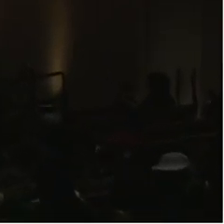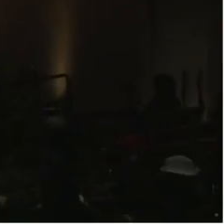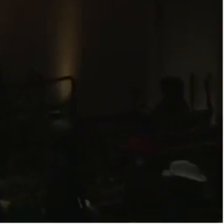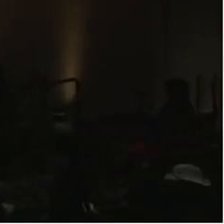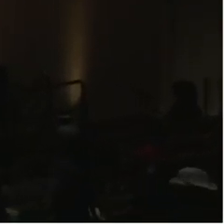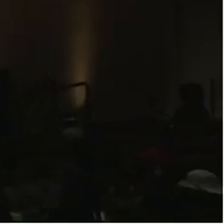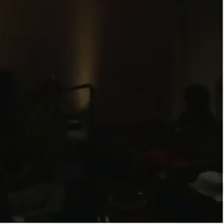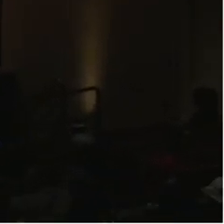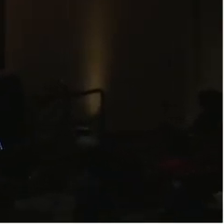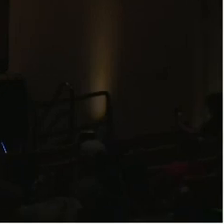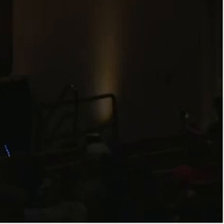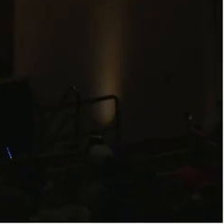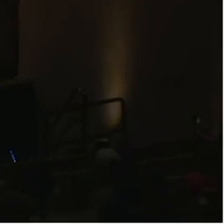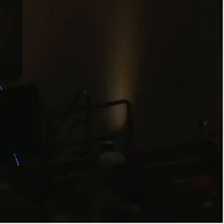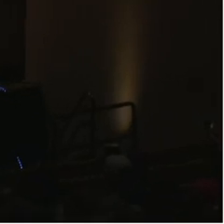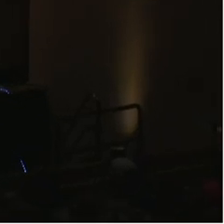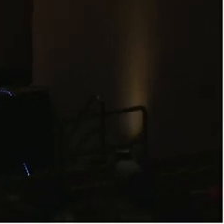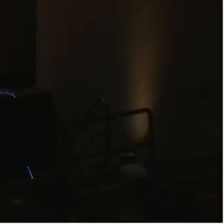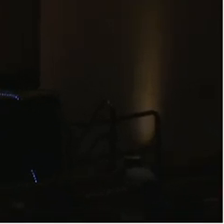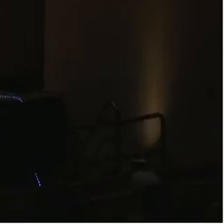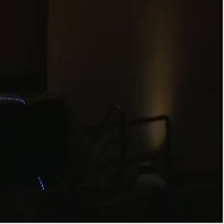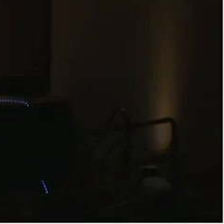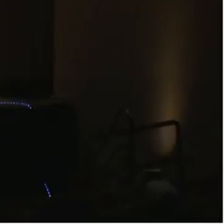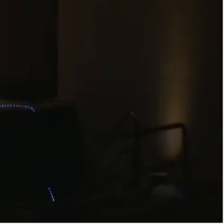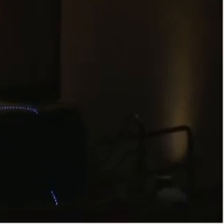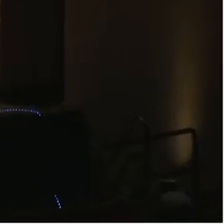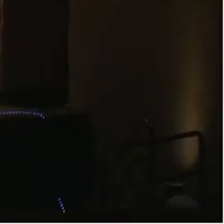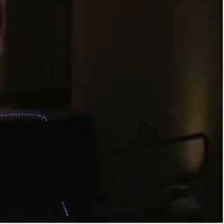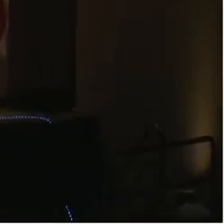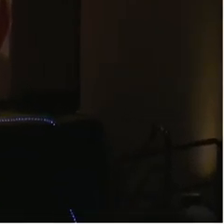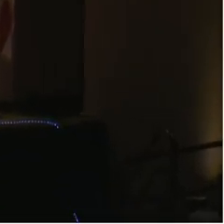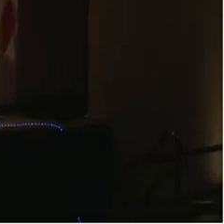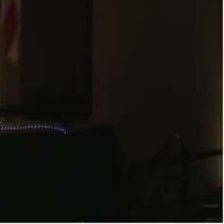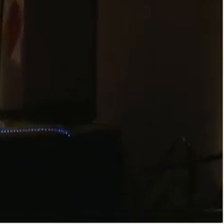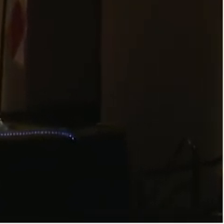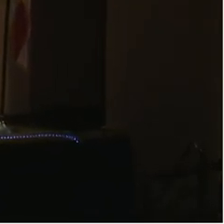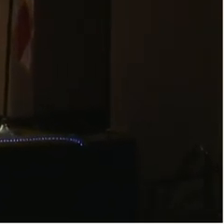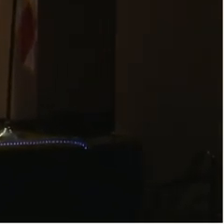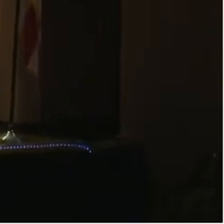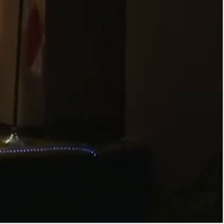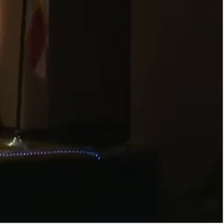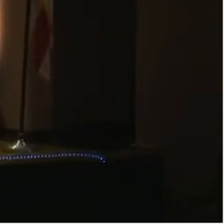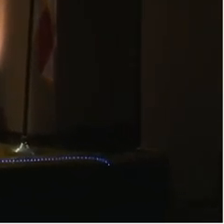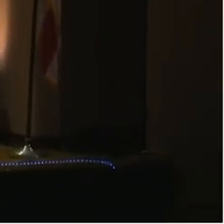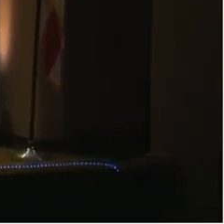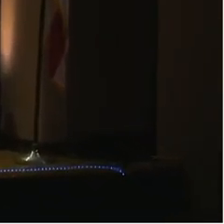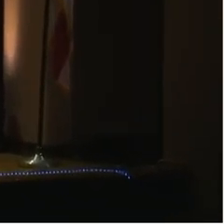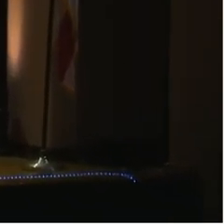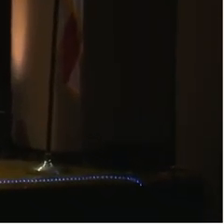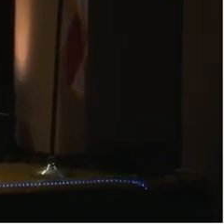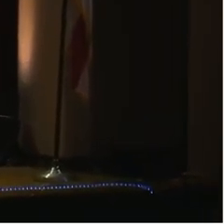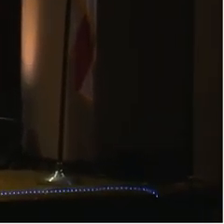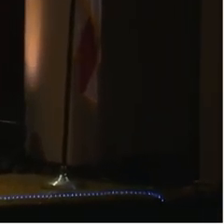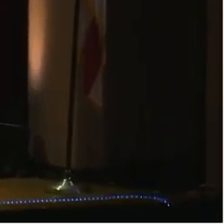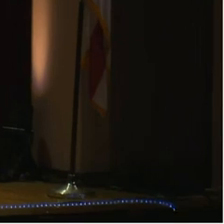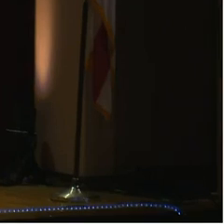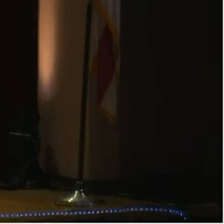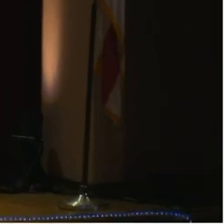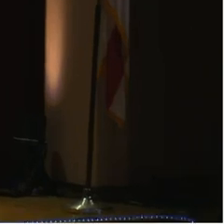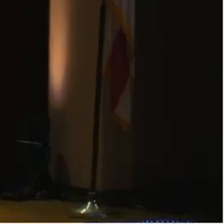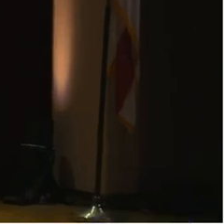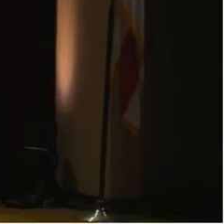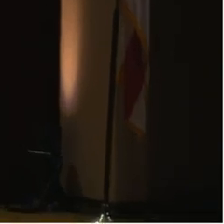to see you here. Thank you. You look amazing. Thank you. Thank you. Well, good morning, everybody. Good morning. I am very